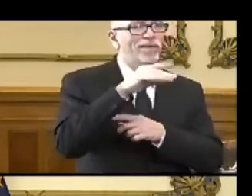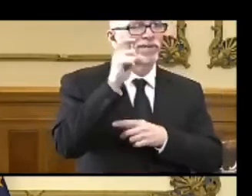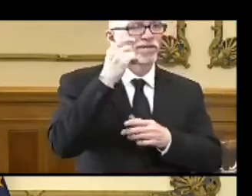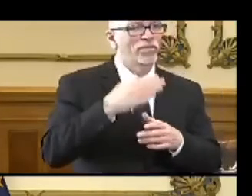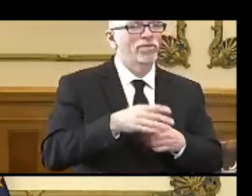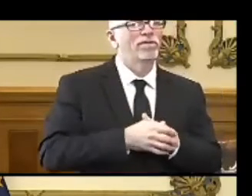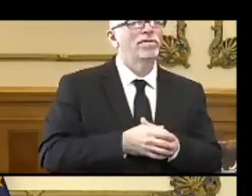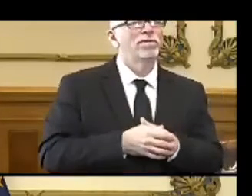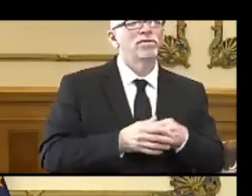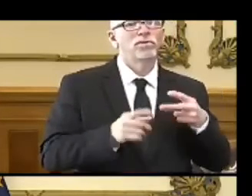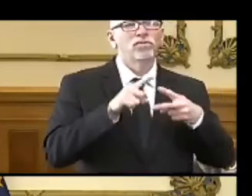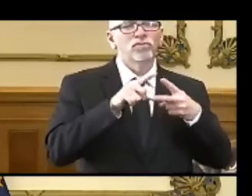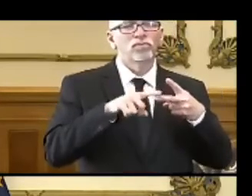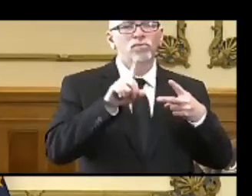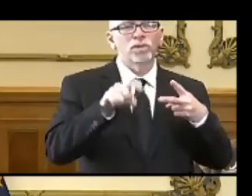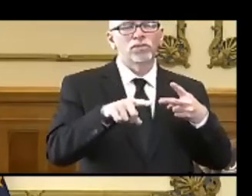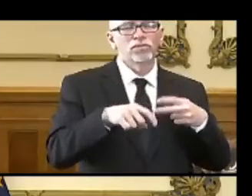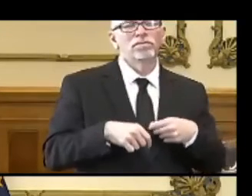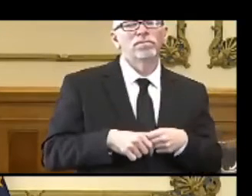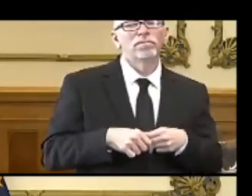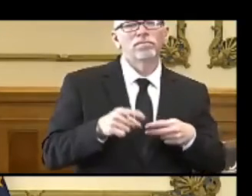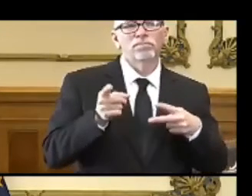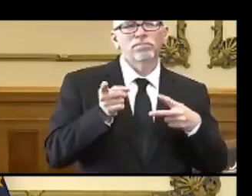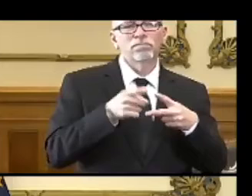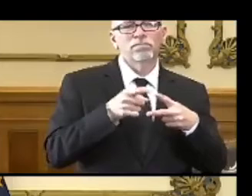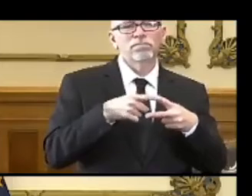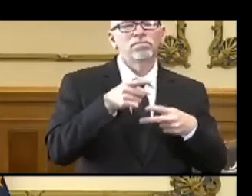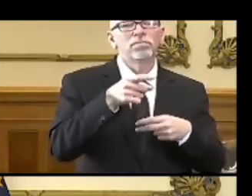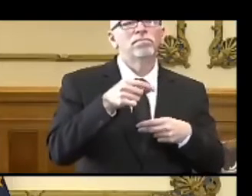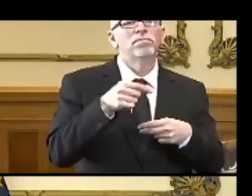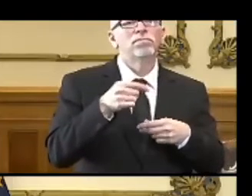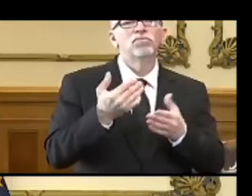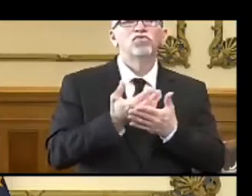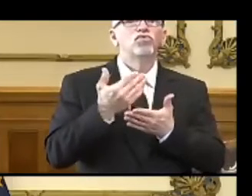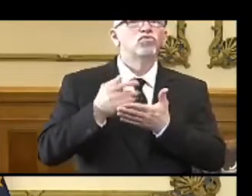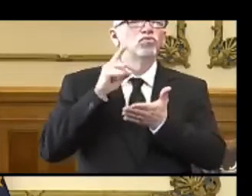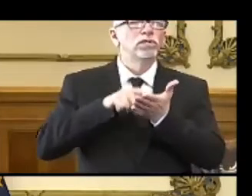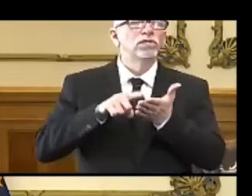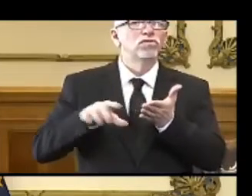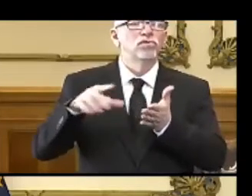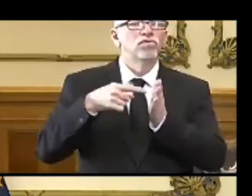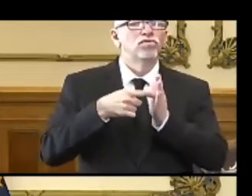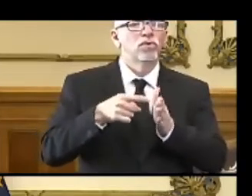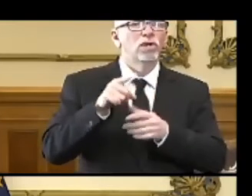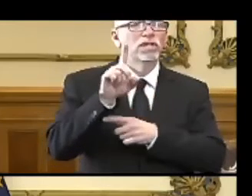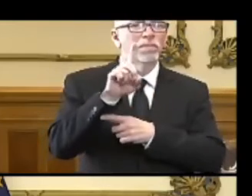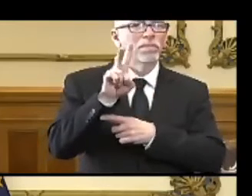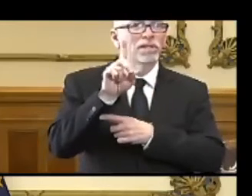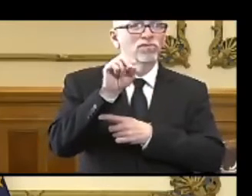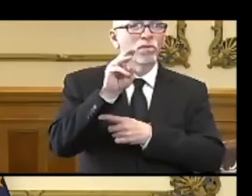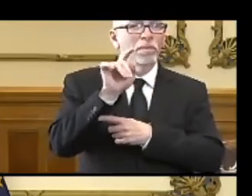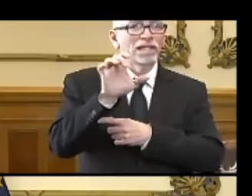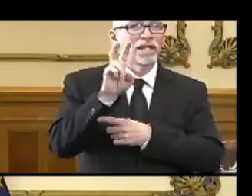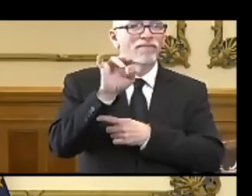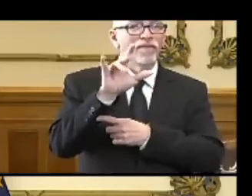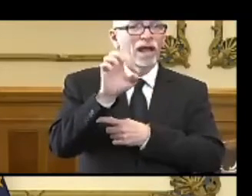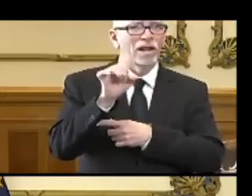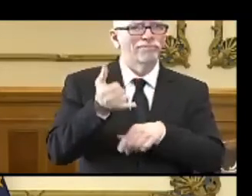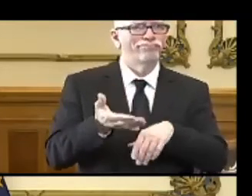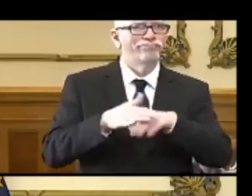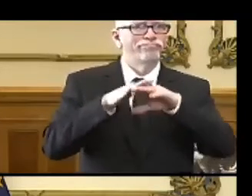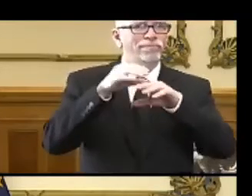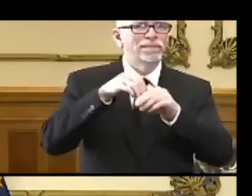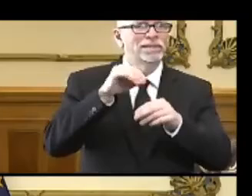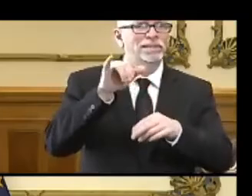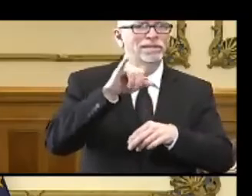Governor. 2 questions today. First of all, new research shows that domestic violence has grown worse in Indianapolis as